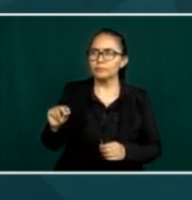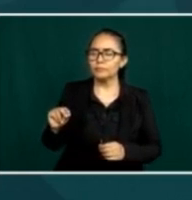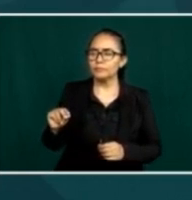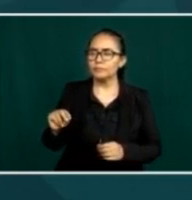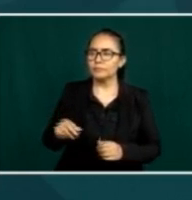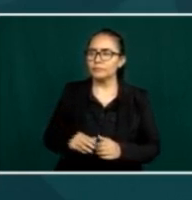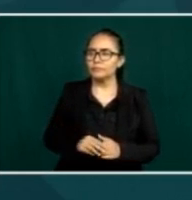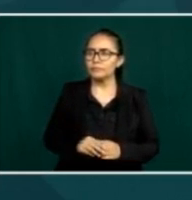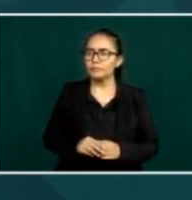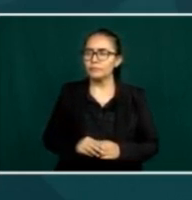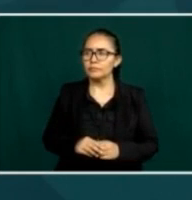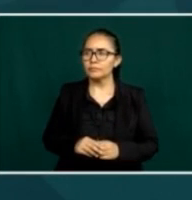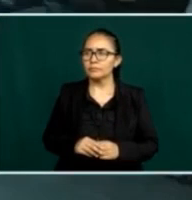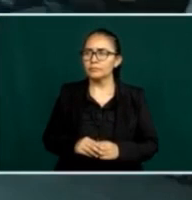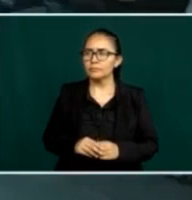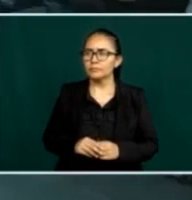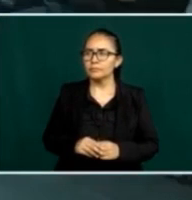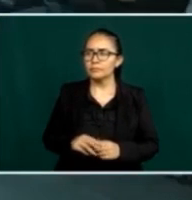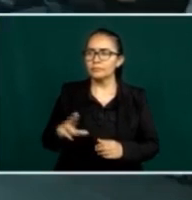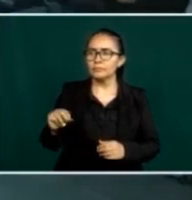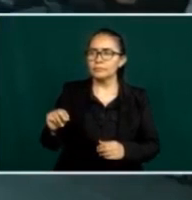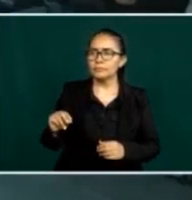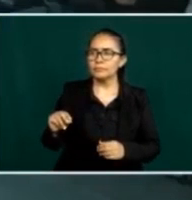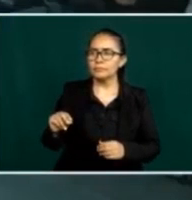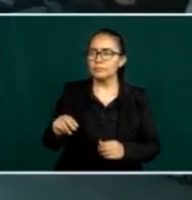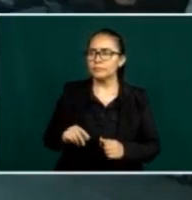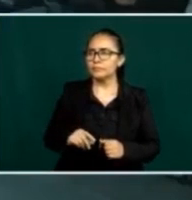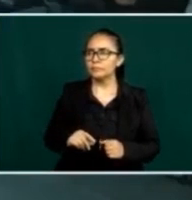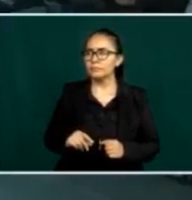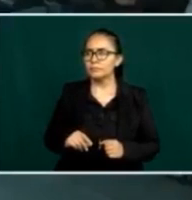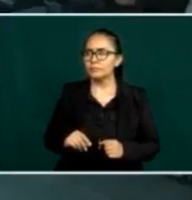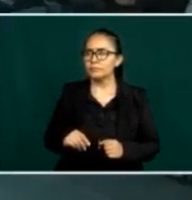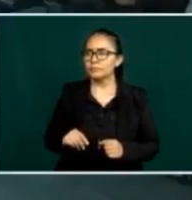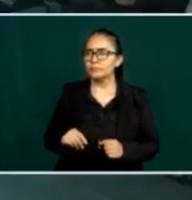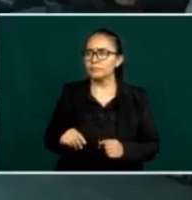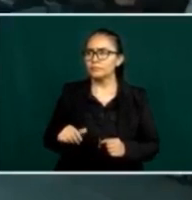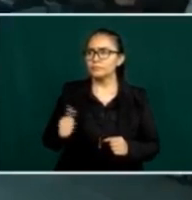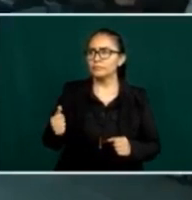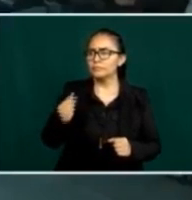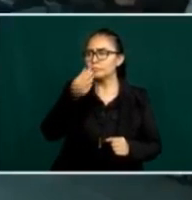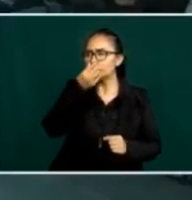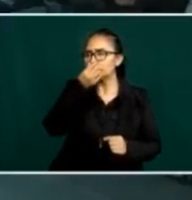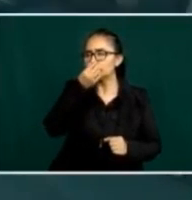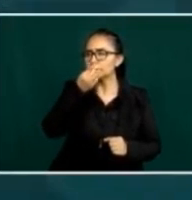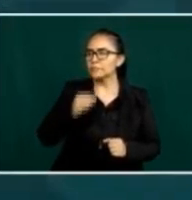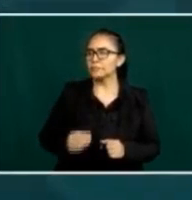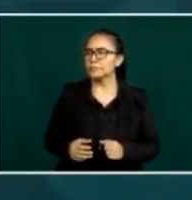He says they're not cautious. I'm making a call out